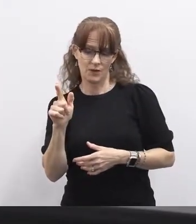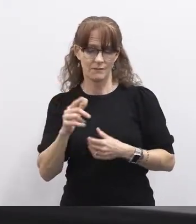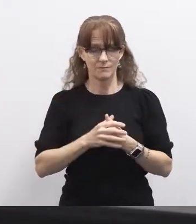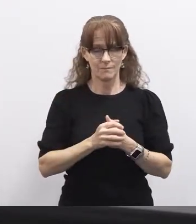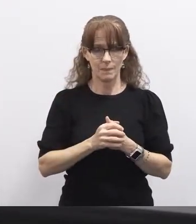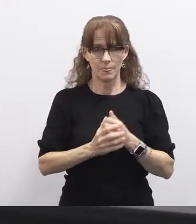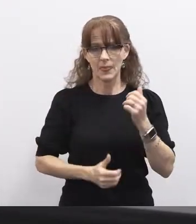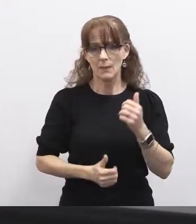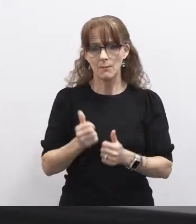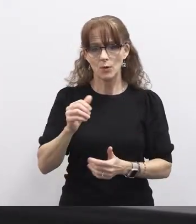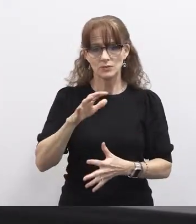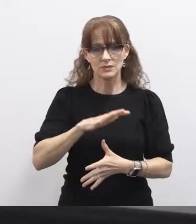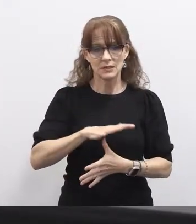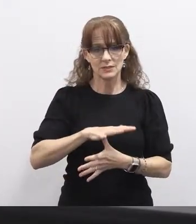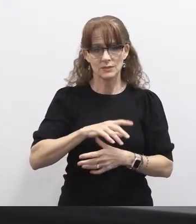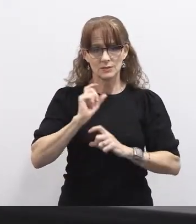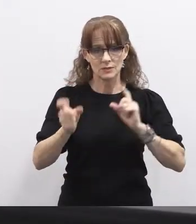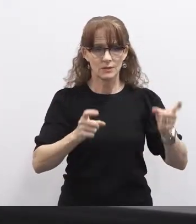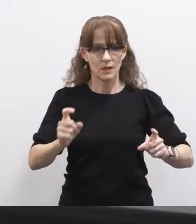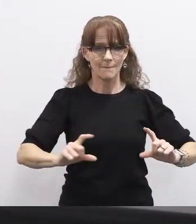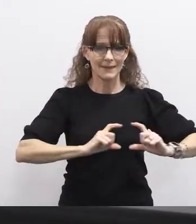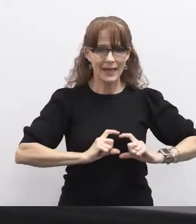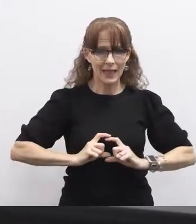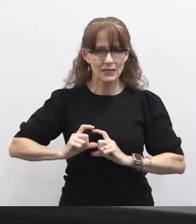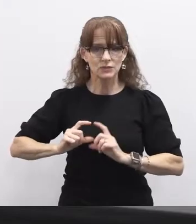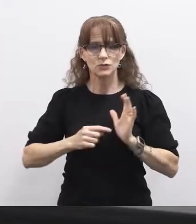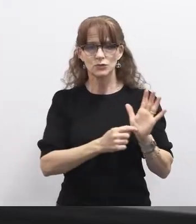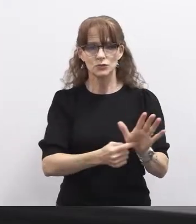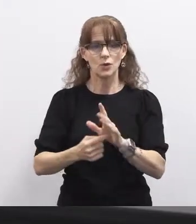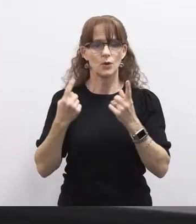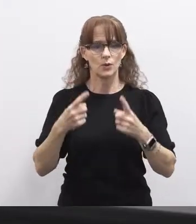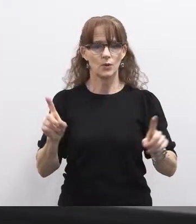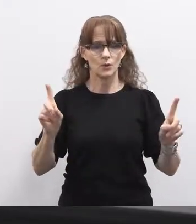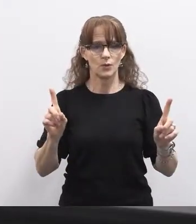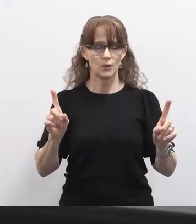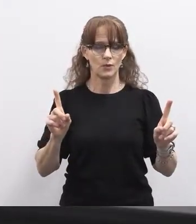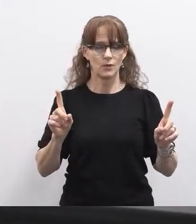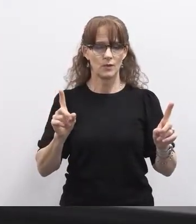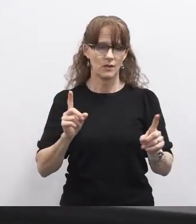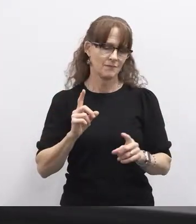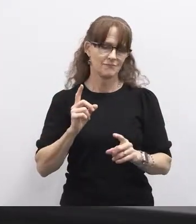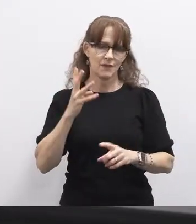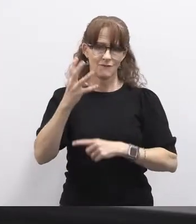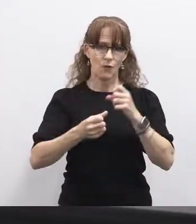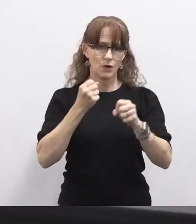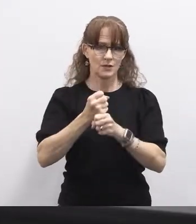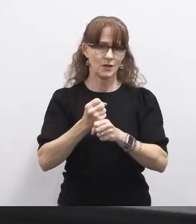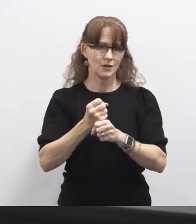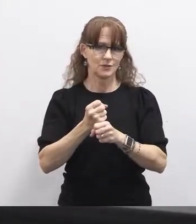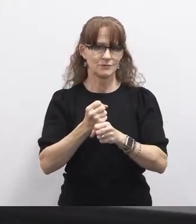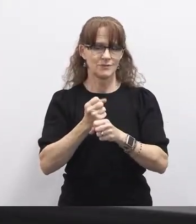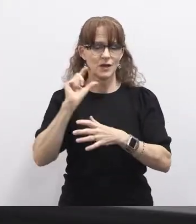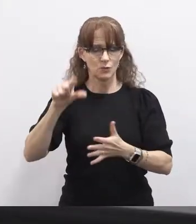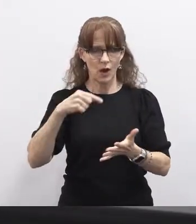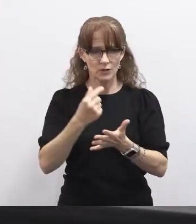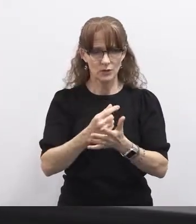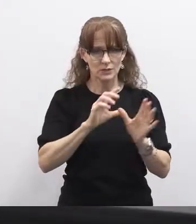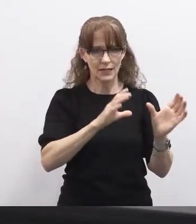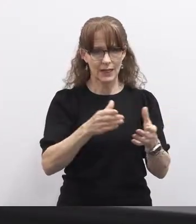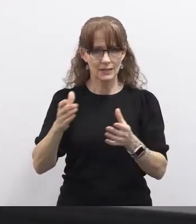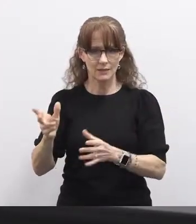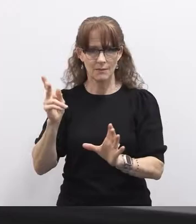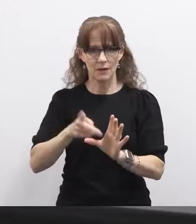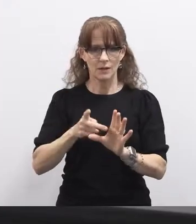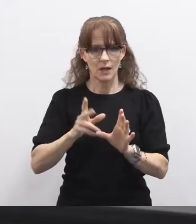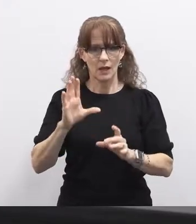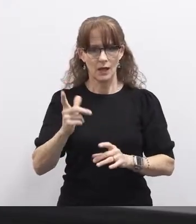Most of our seniors will be receiving medallions to signify their achievements throughout their Browning careers, graduation cards from participating in